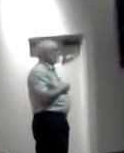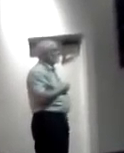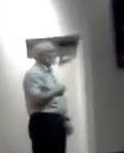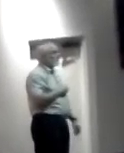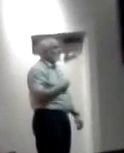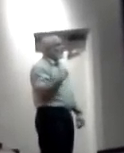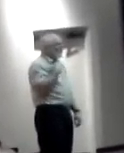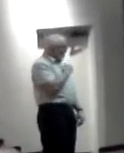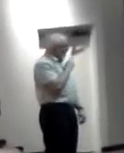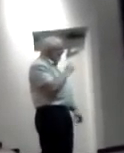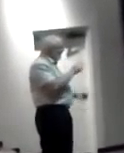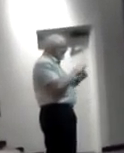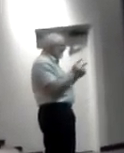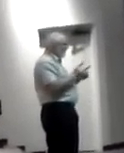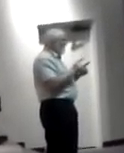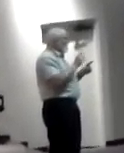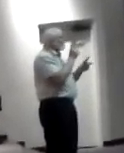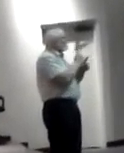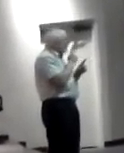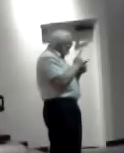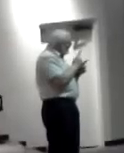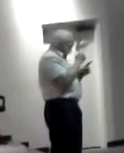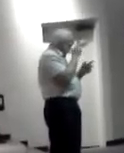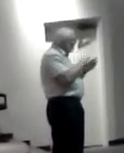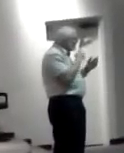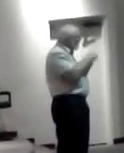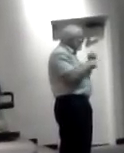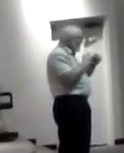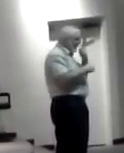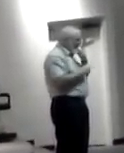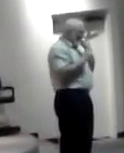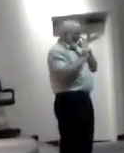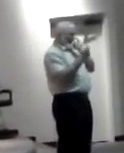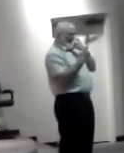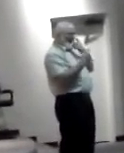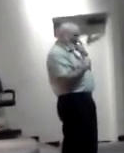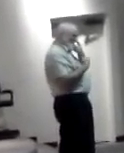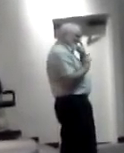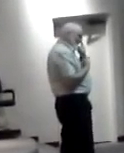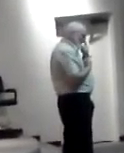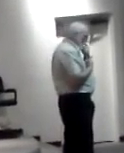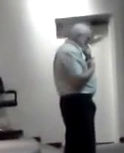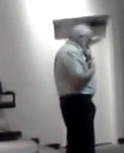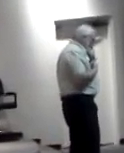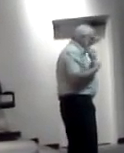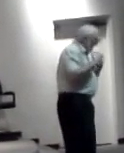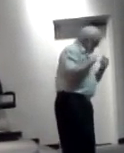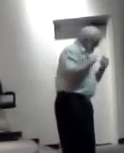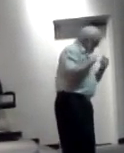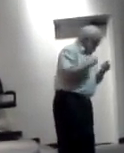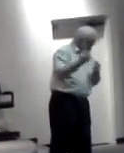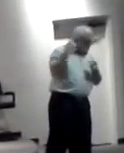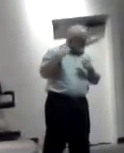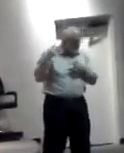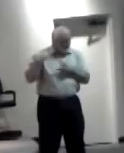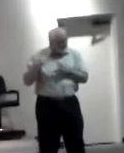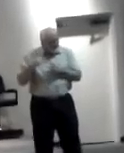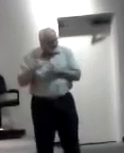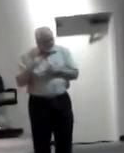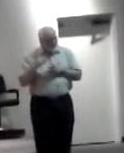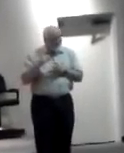And so, be careful what you talk about. Ask yourself, again, this takes me back to the daughter illustration.